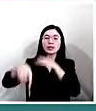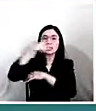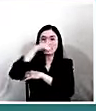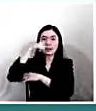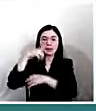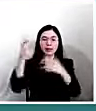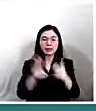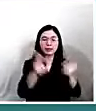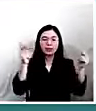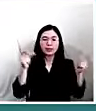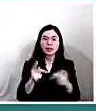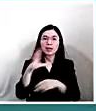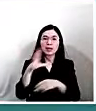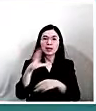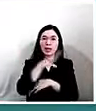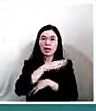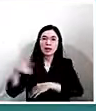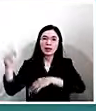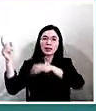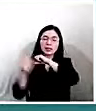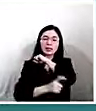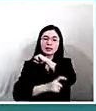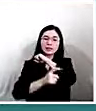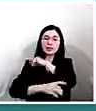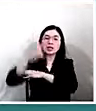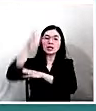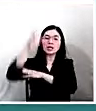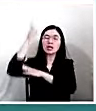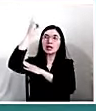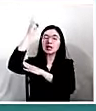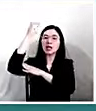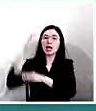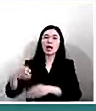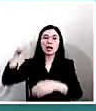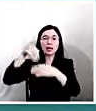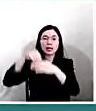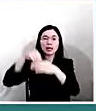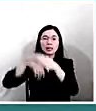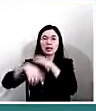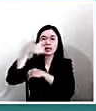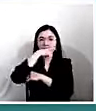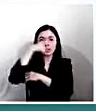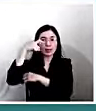desert and tempted God in the wilderness.